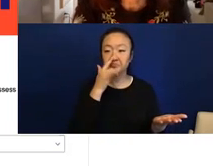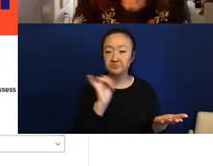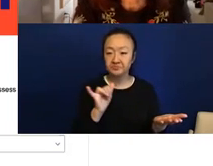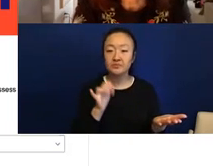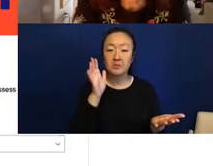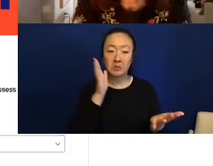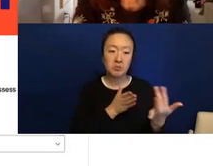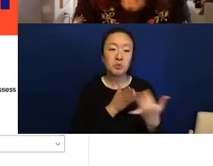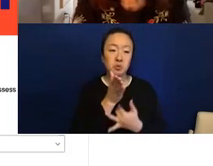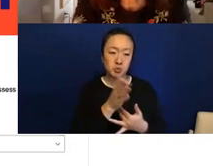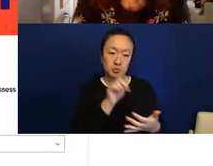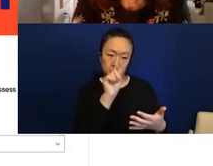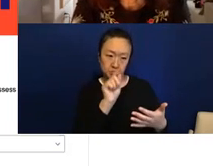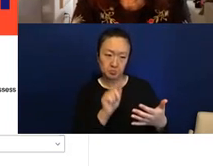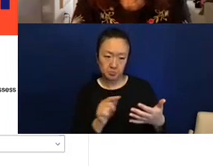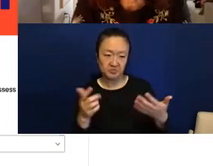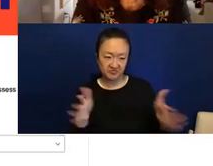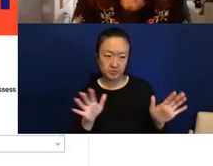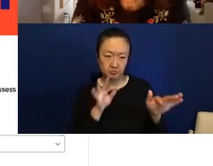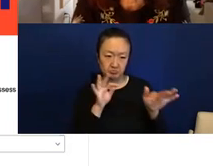through pretty much all of these